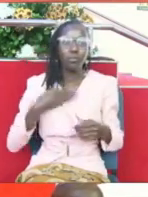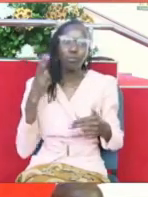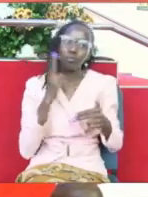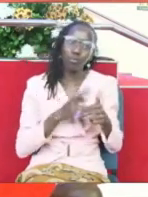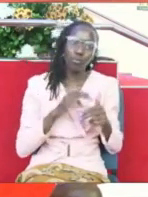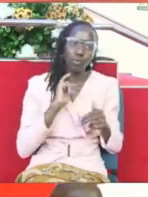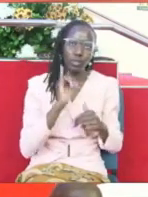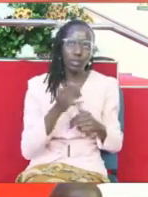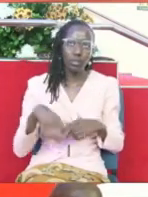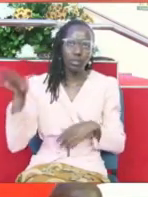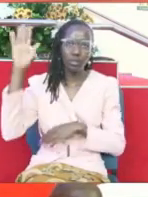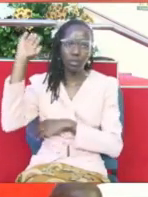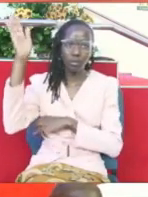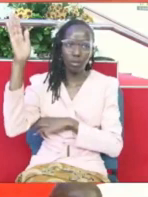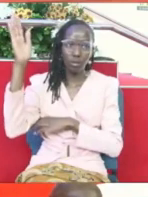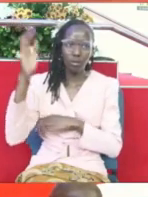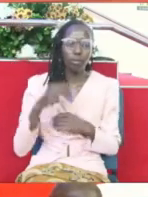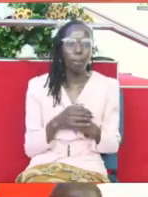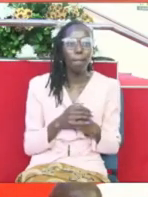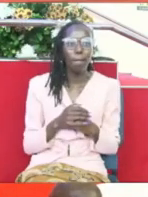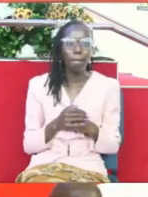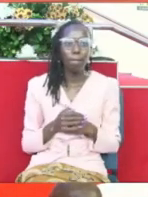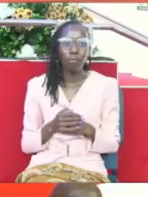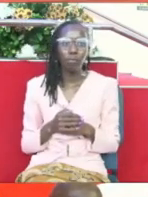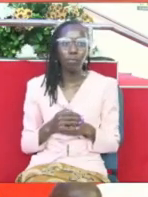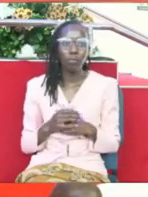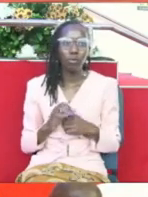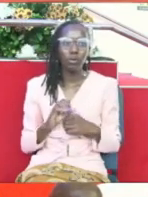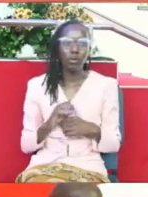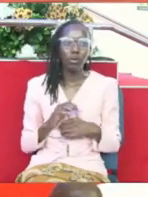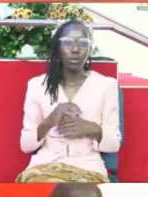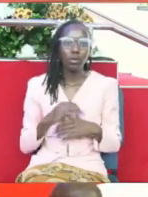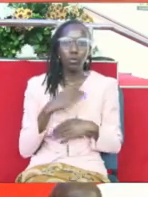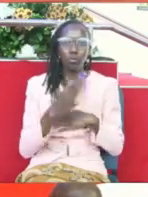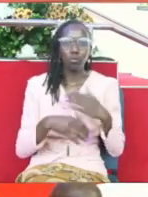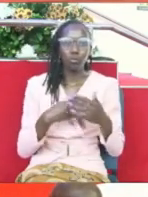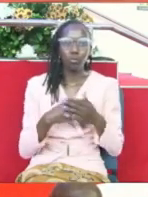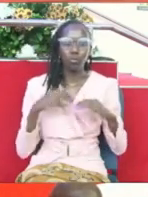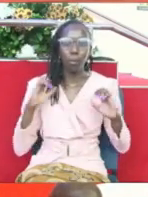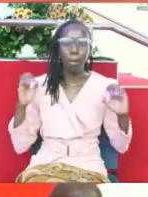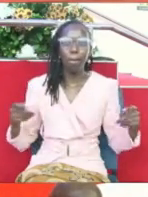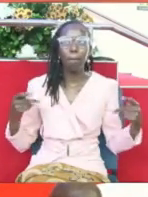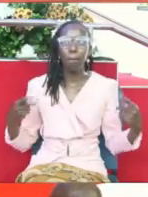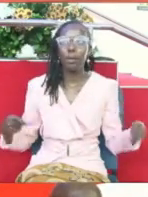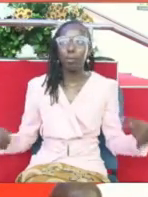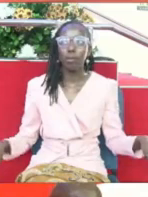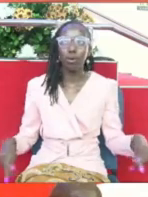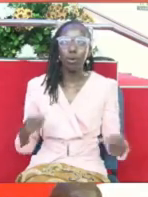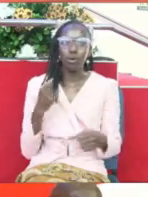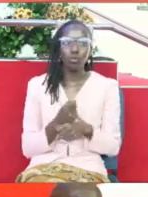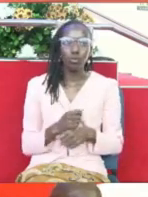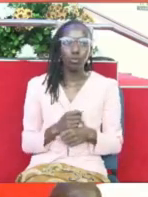Jina langu ni nilie. Those of us who have done English, wale ambao wanakijua Kiingereza, you know that the word I am is an incomplete